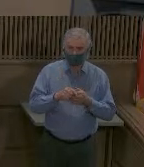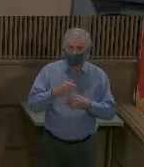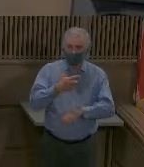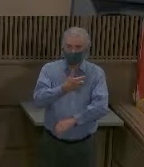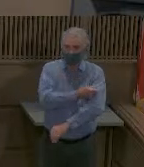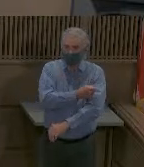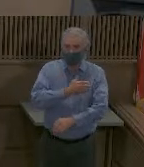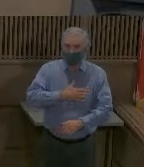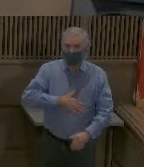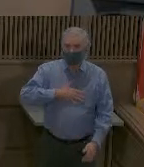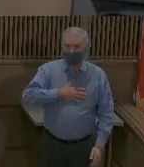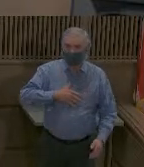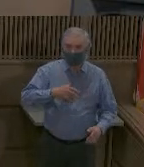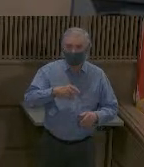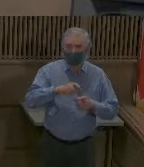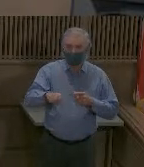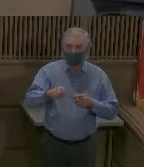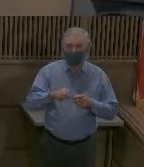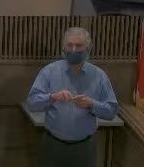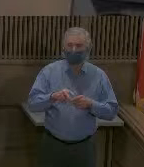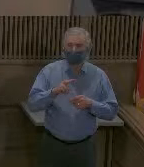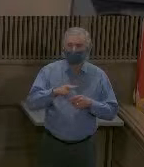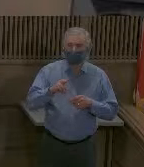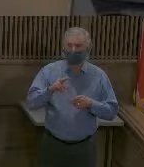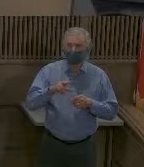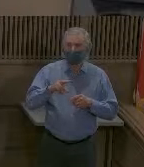please call